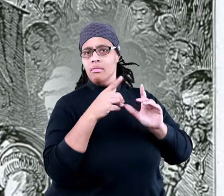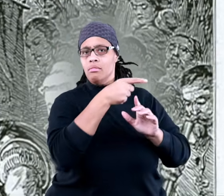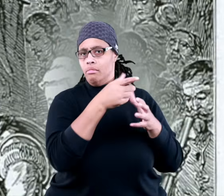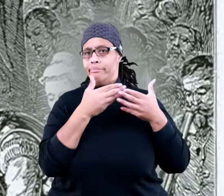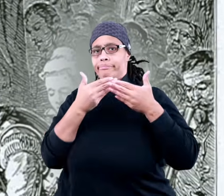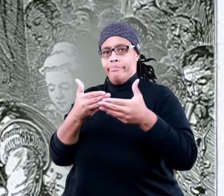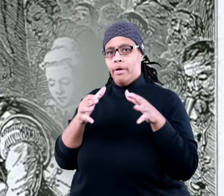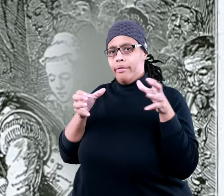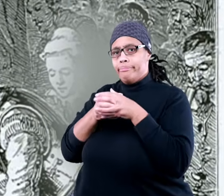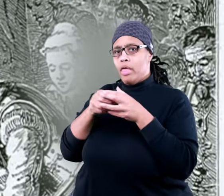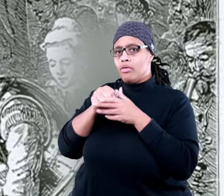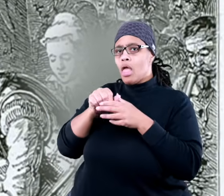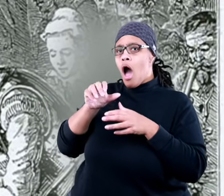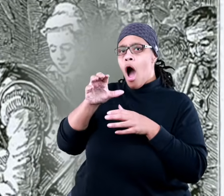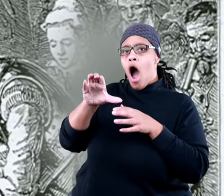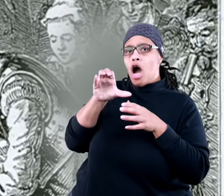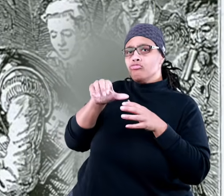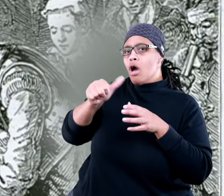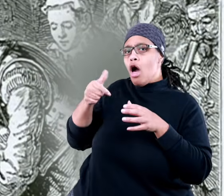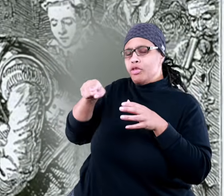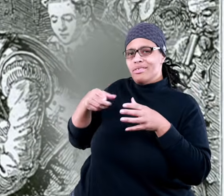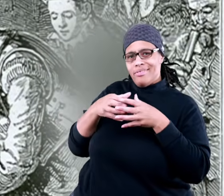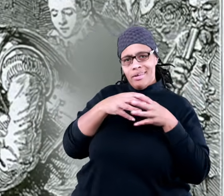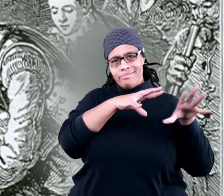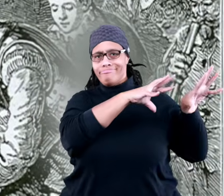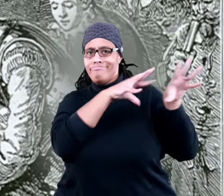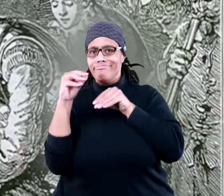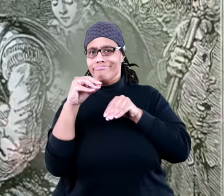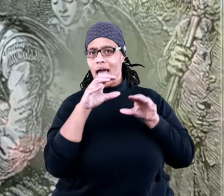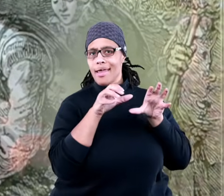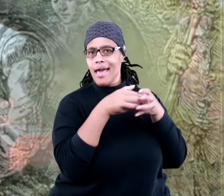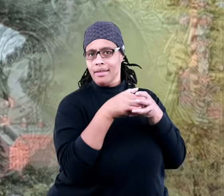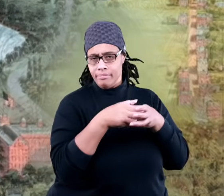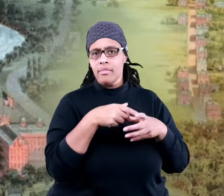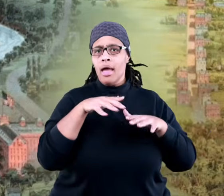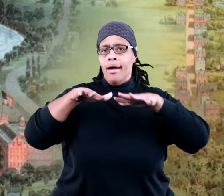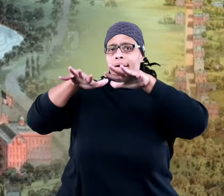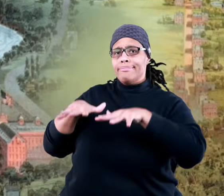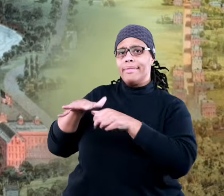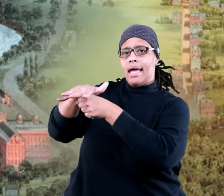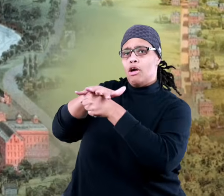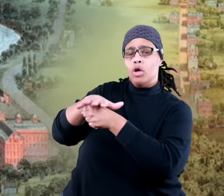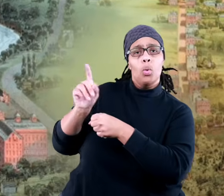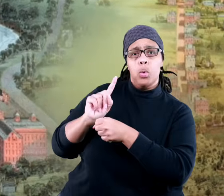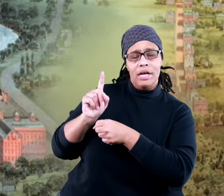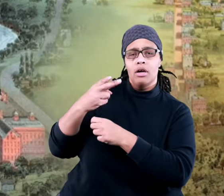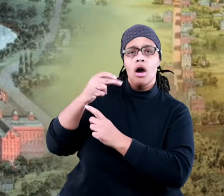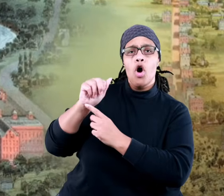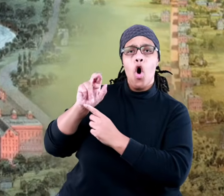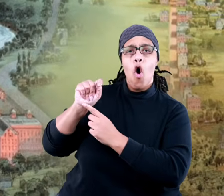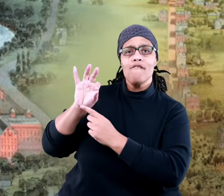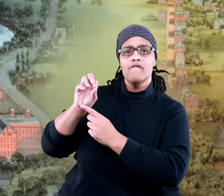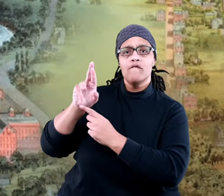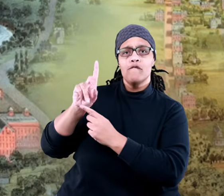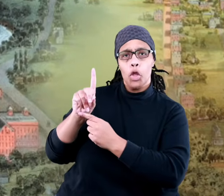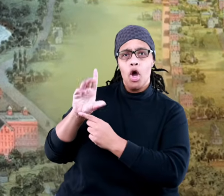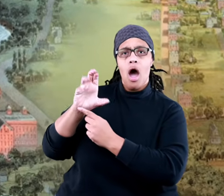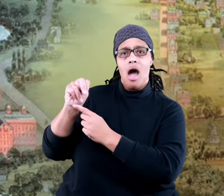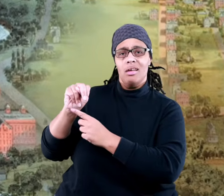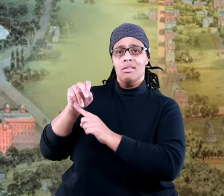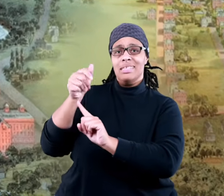along with about 100 others, left the colony. They settled in the area of Hartford, Connecticut, and in